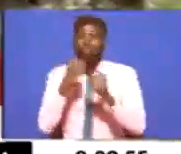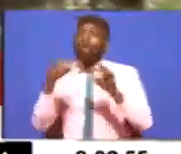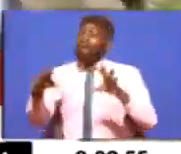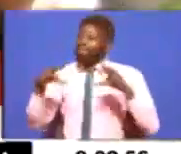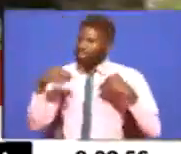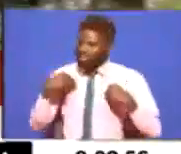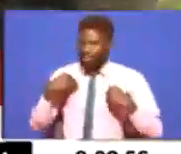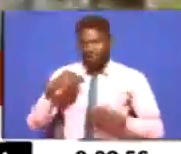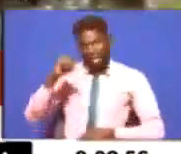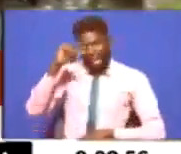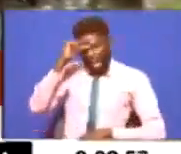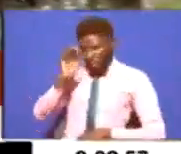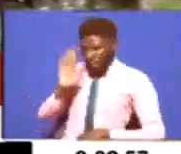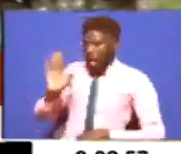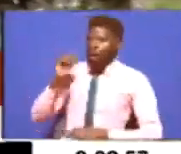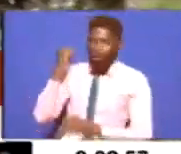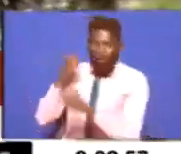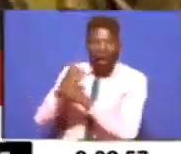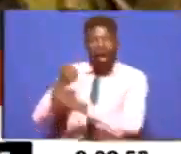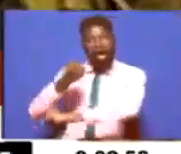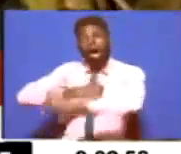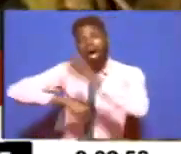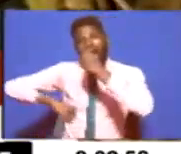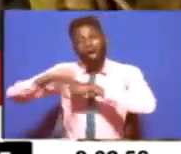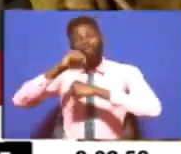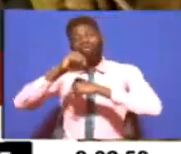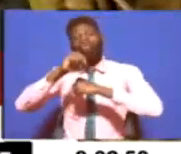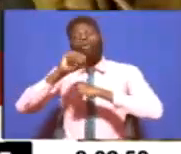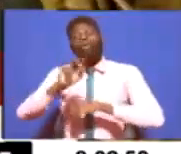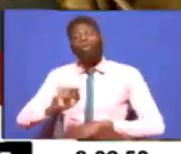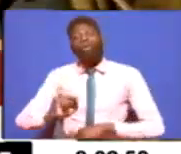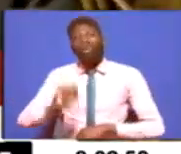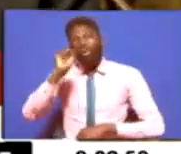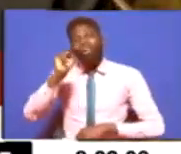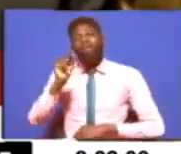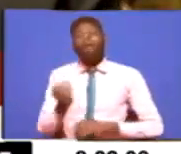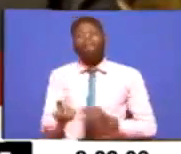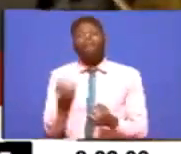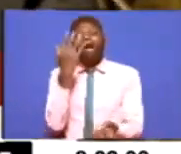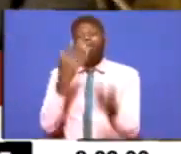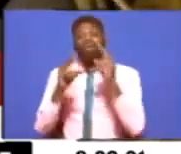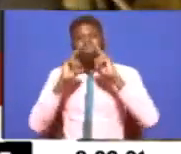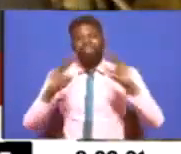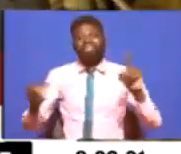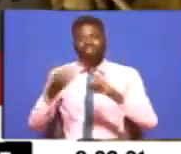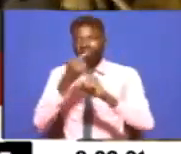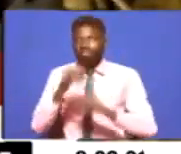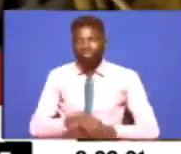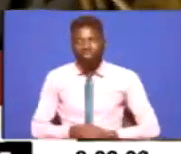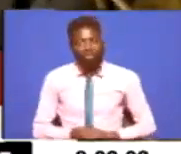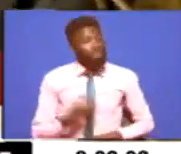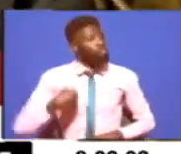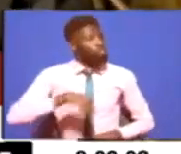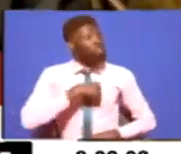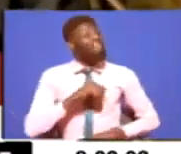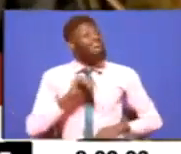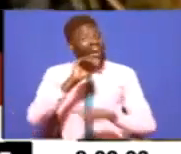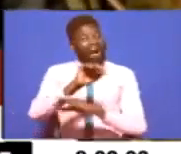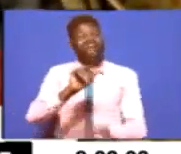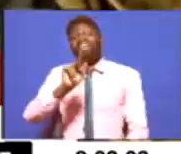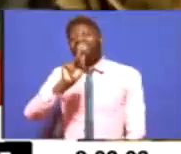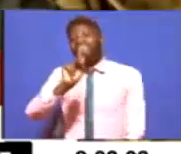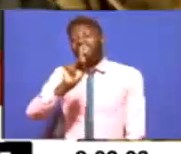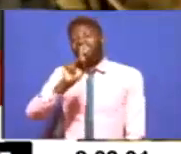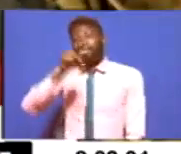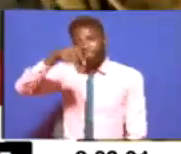kazi yake ili kuleta amani Baringo North. Sisi tunaomba tu hata kama mambo ya KPR kama Matanga amesema